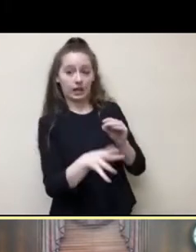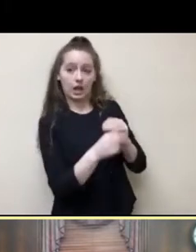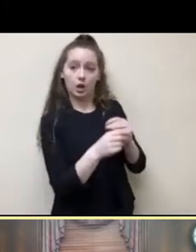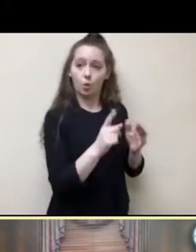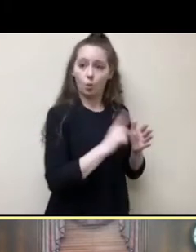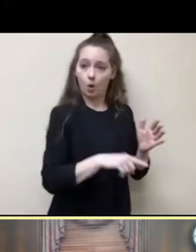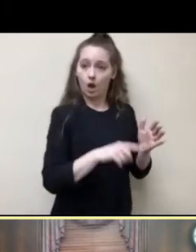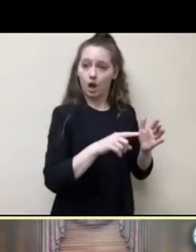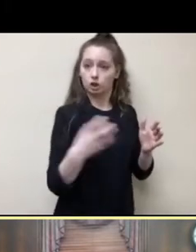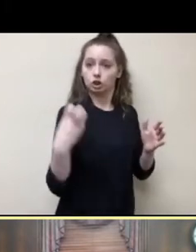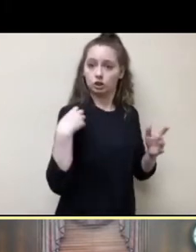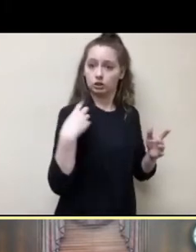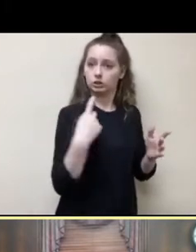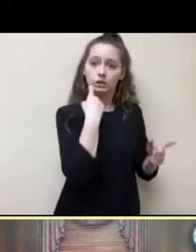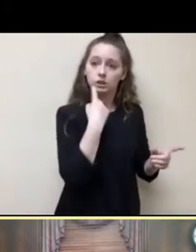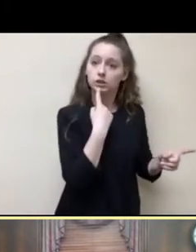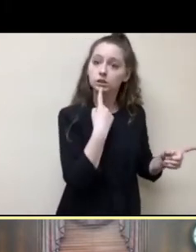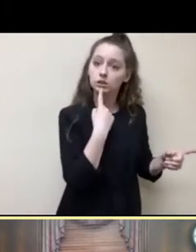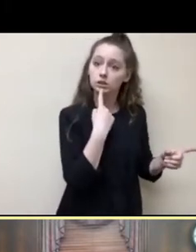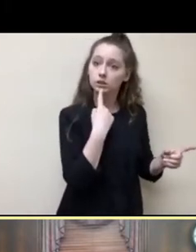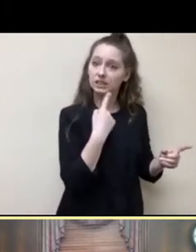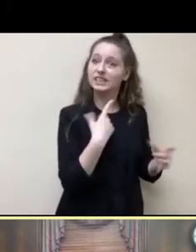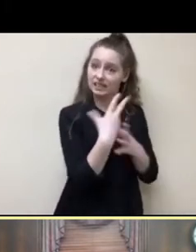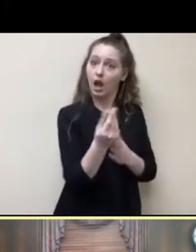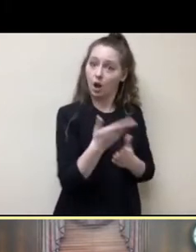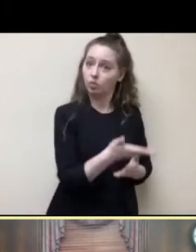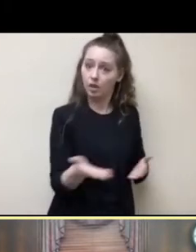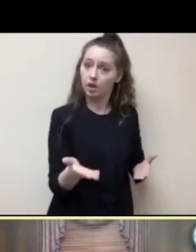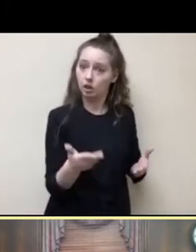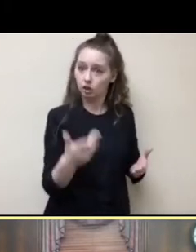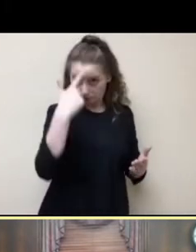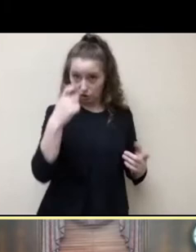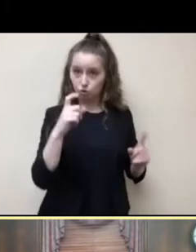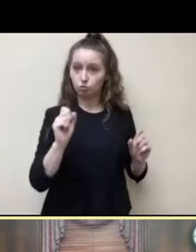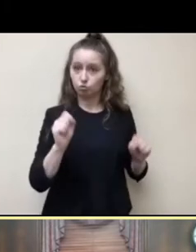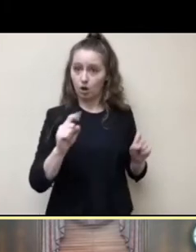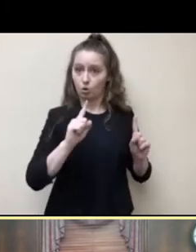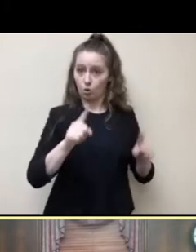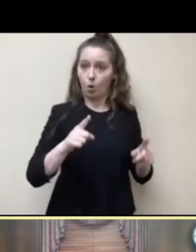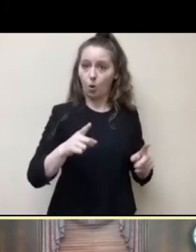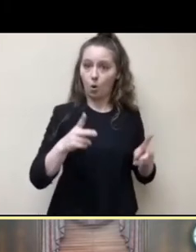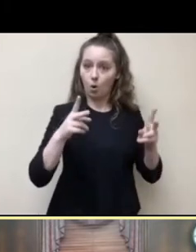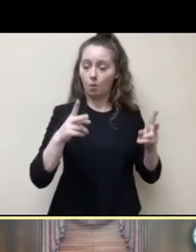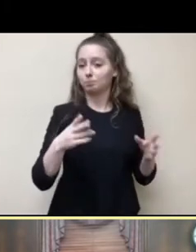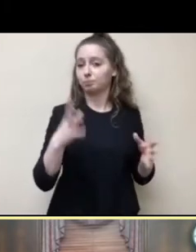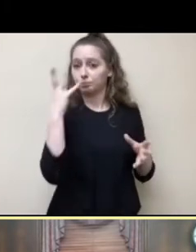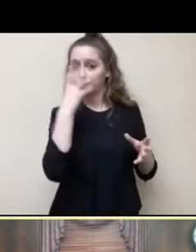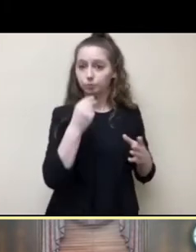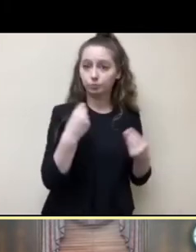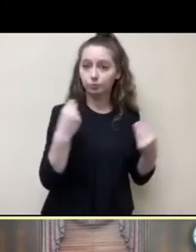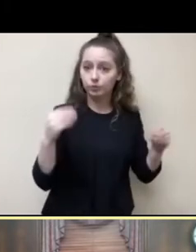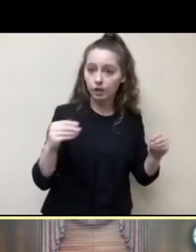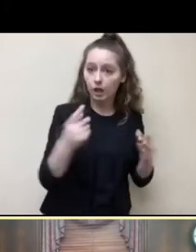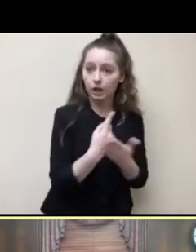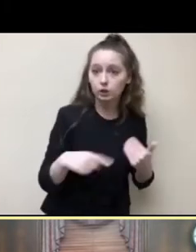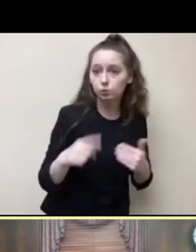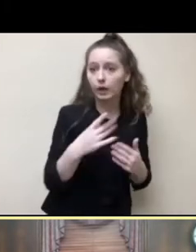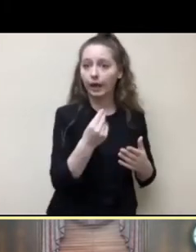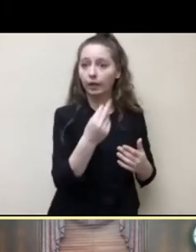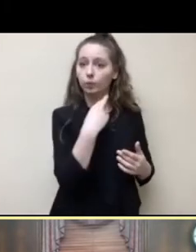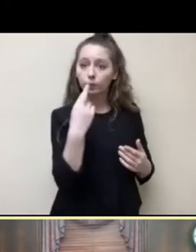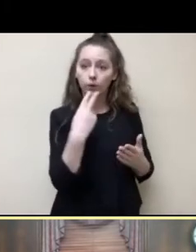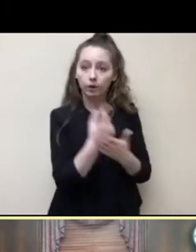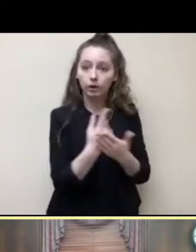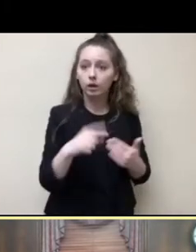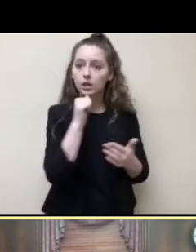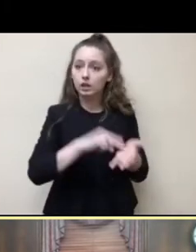Margraf was just saying, is it's out there. Just because you can go to the beauty salon next week, just because you can go to the restaurants next week, doesn't mean